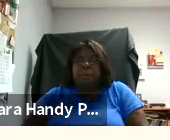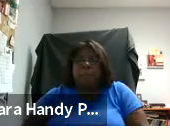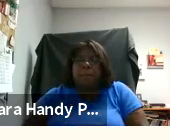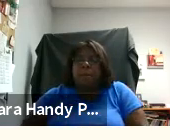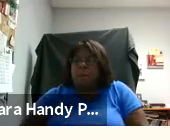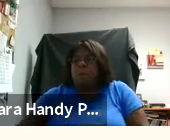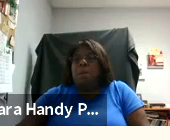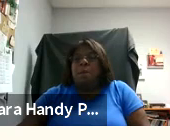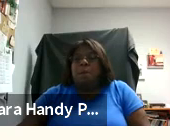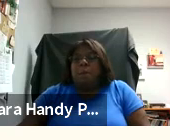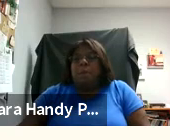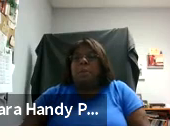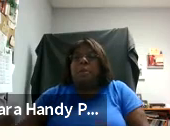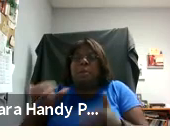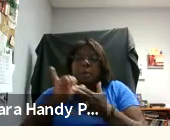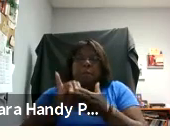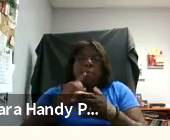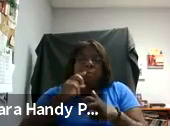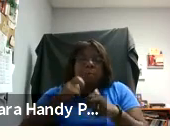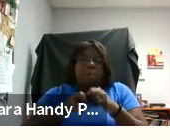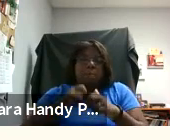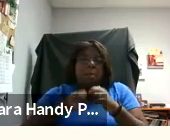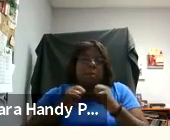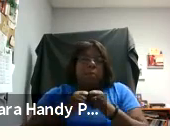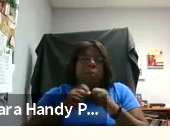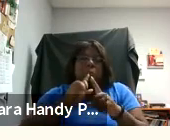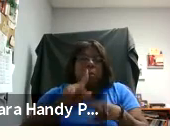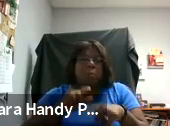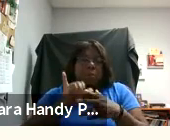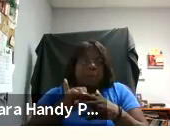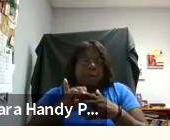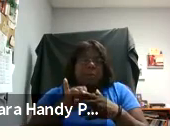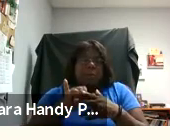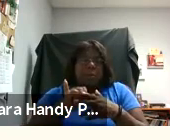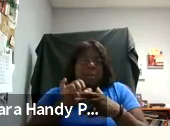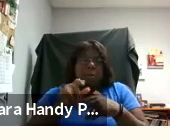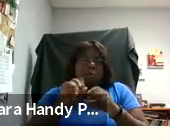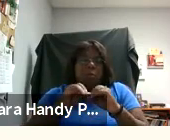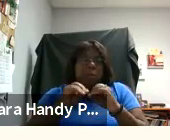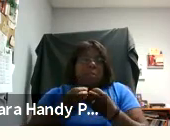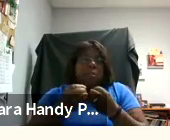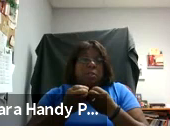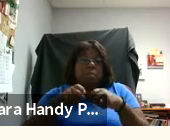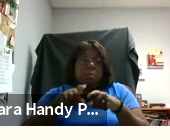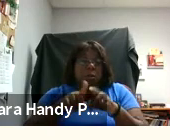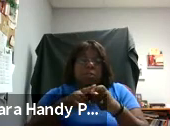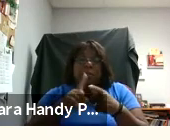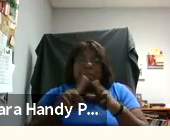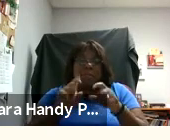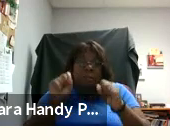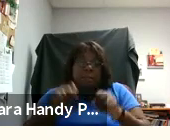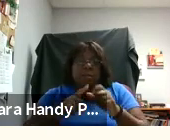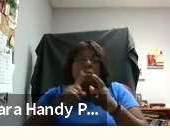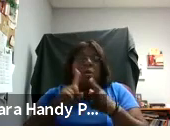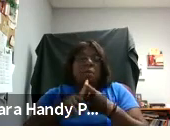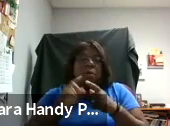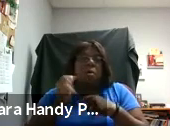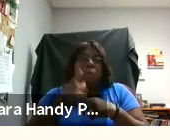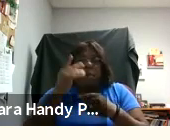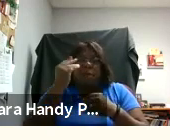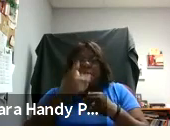That was a big issue with our reports, is that once those organizations merged in the system, so did all the data for the